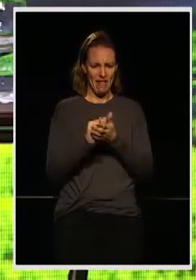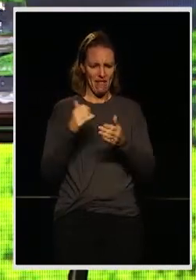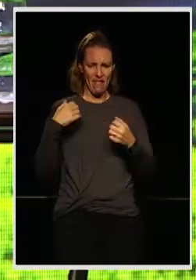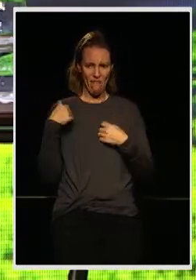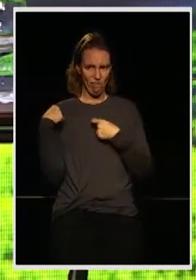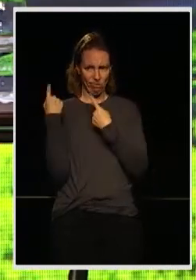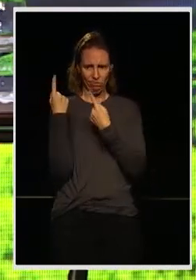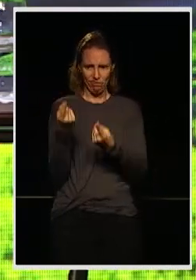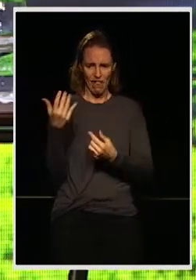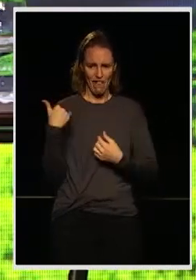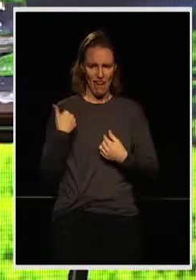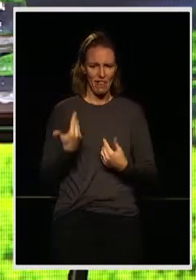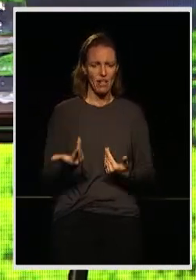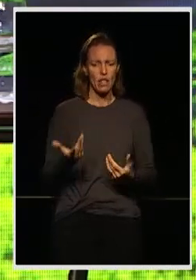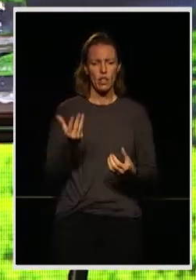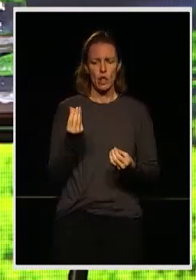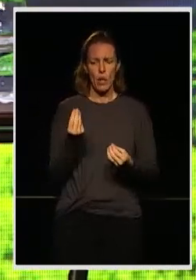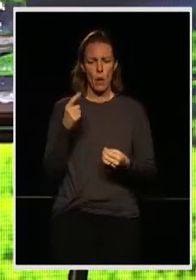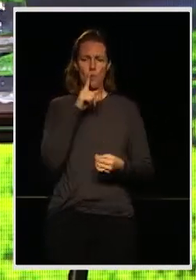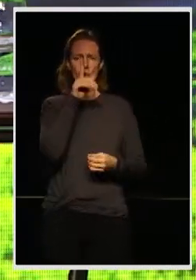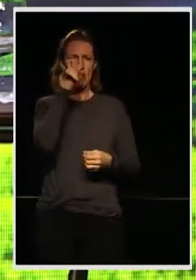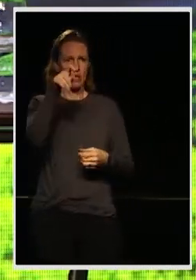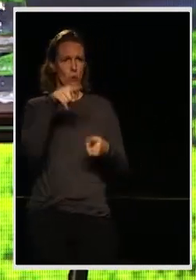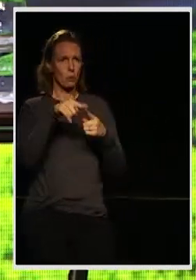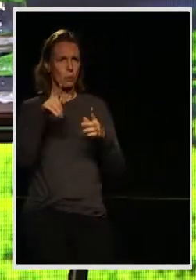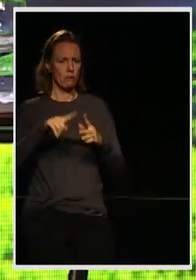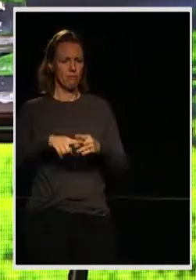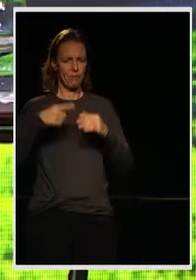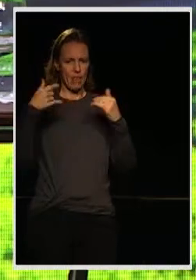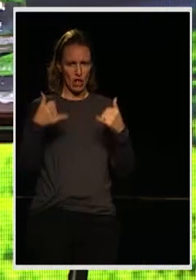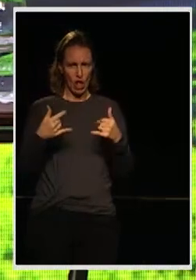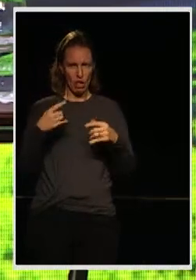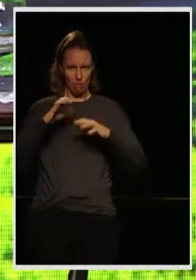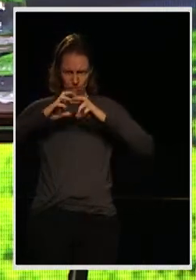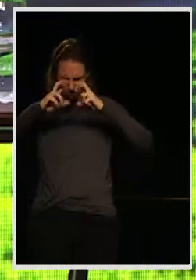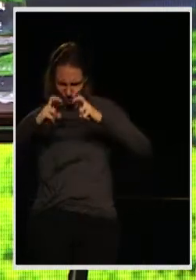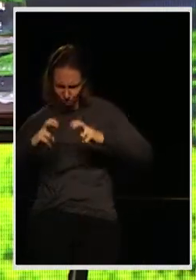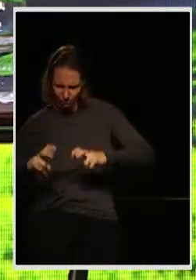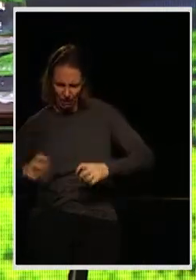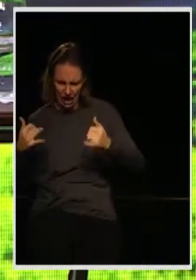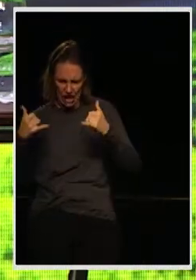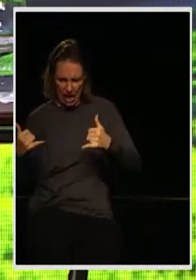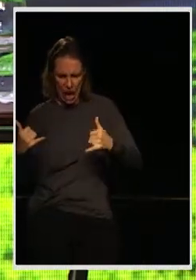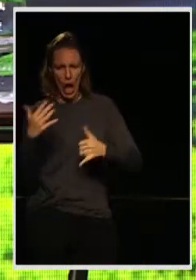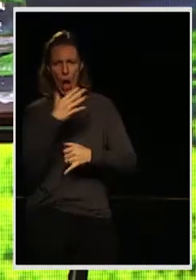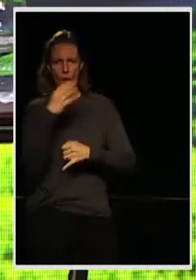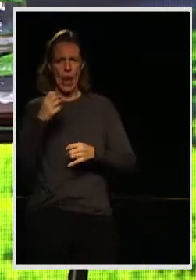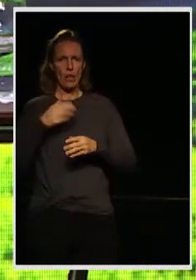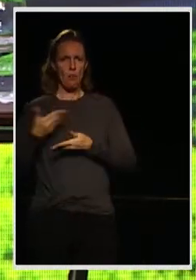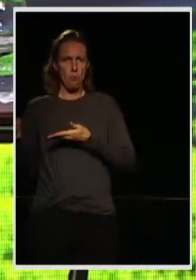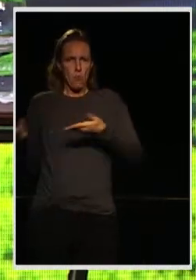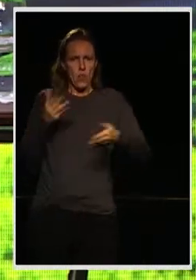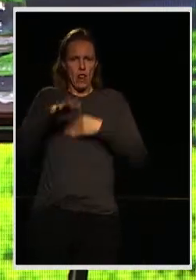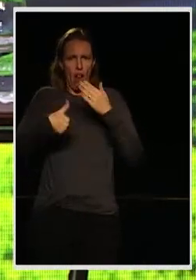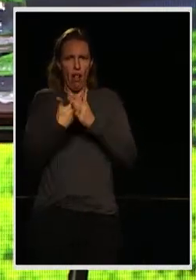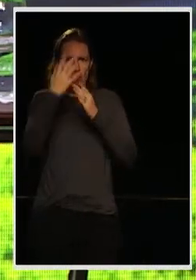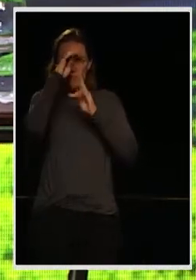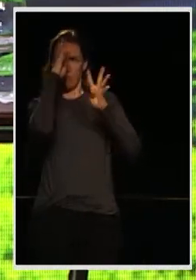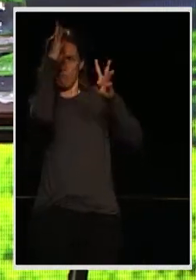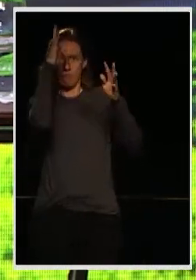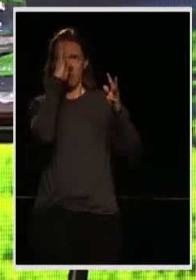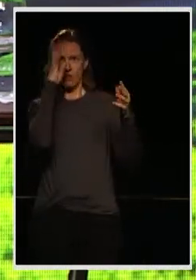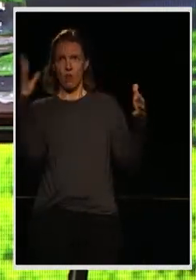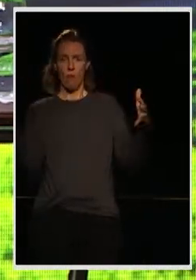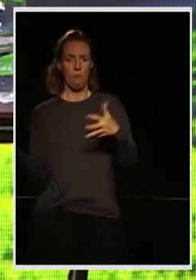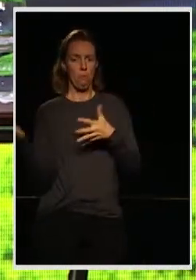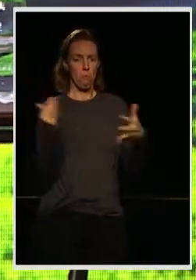So we really need to sort of dig in now, and we need to bring all the ingenuity that we can get to the